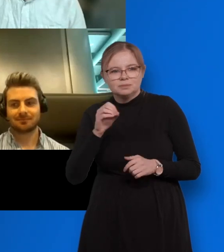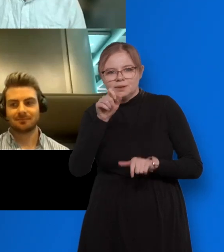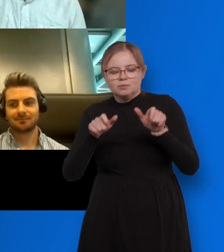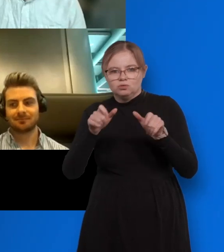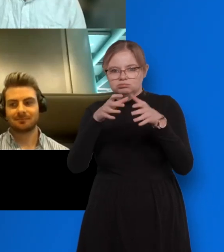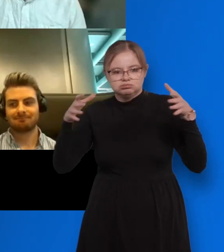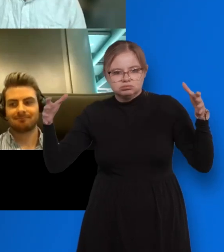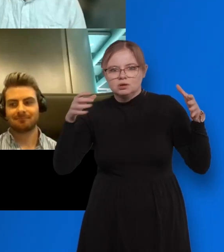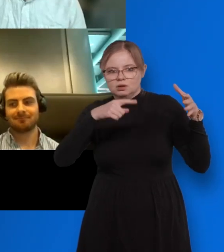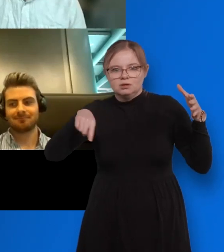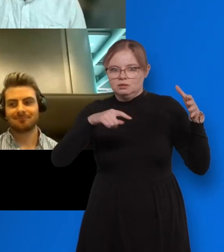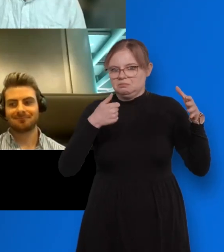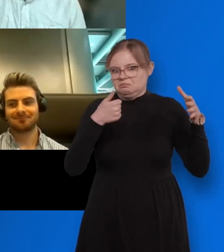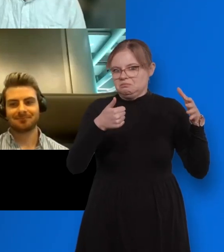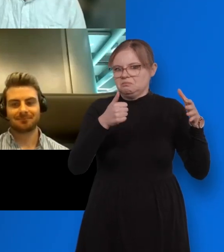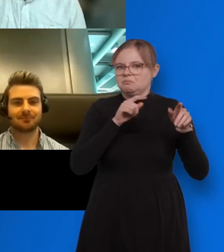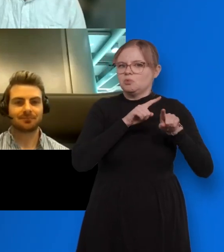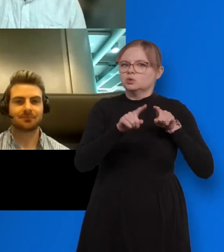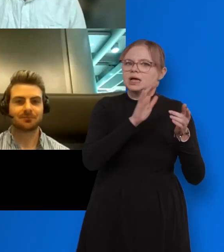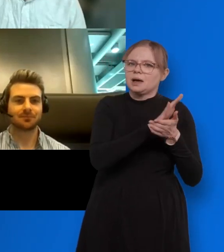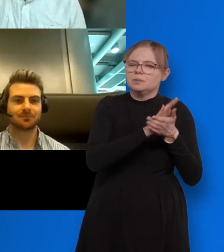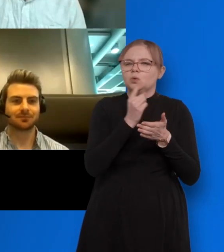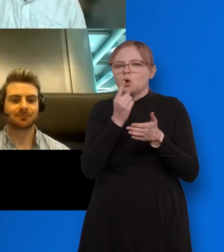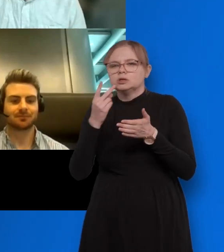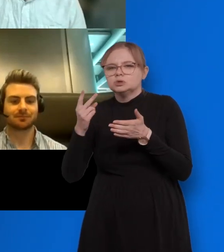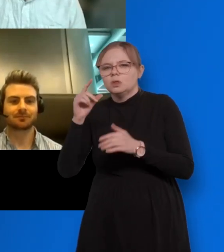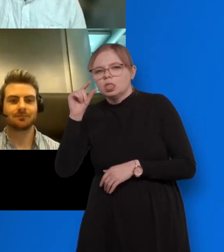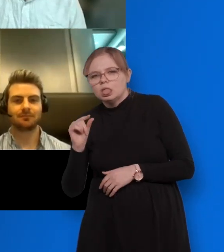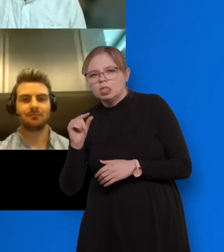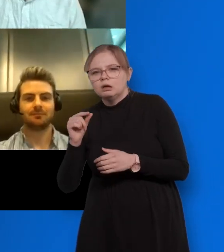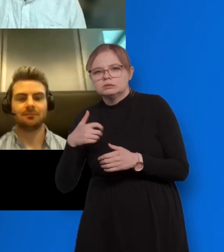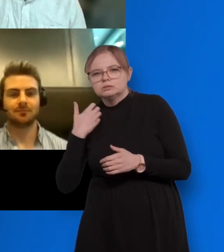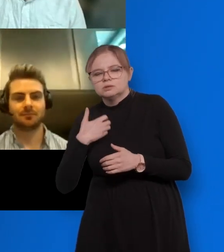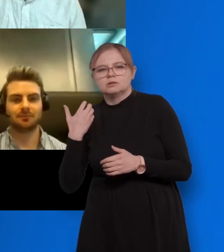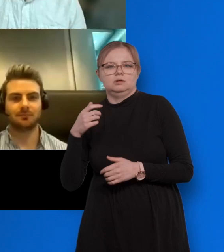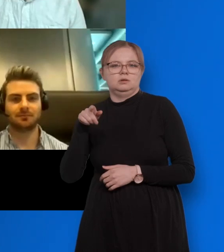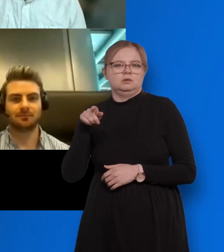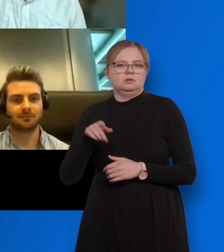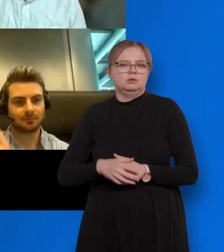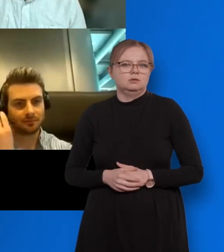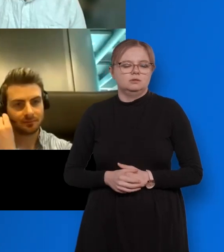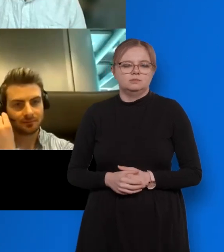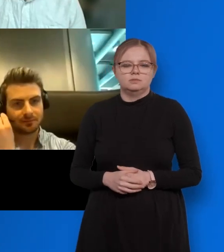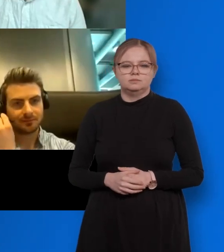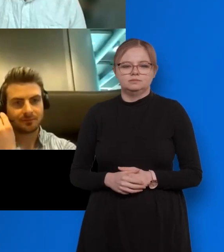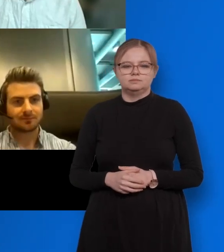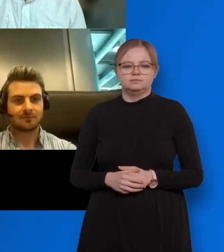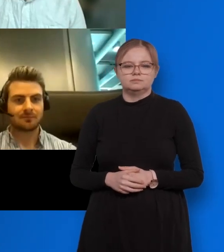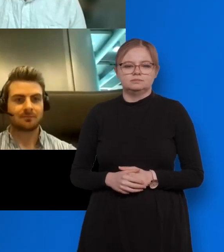we're getting, it's a tiny proportion, and they tend to be, you